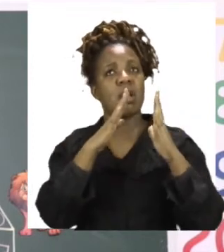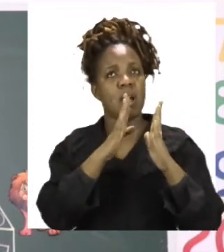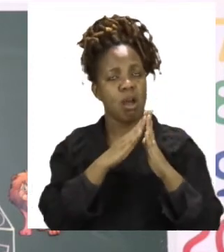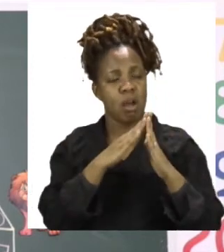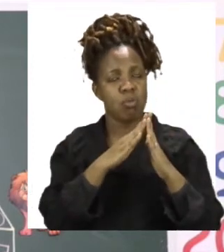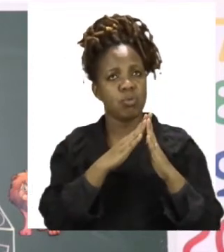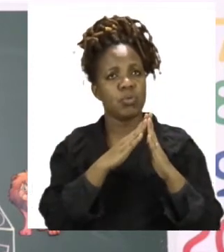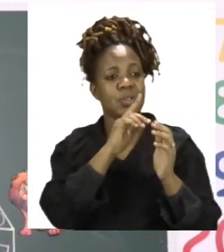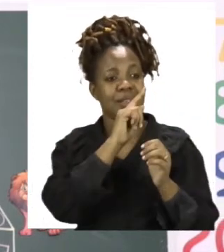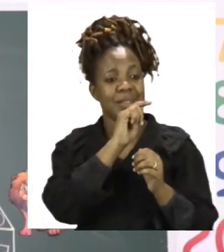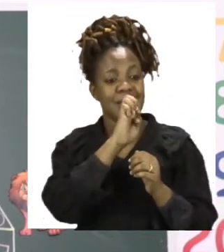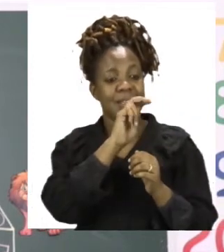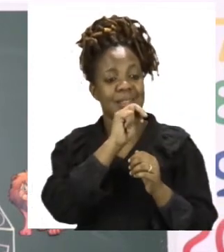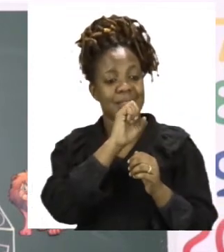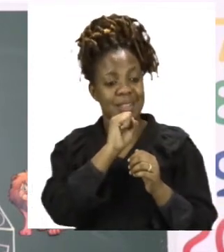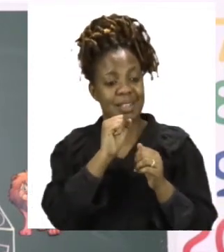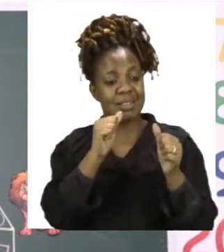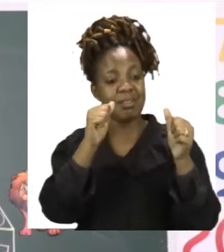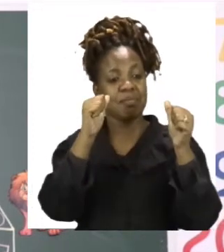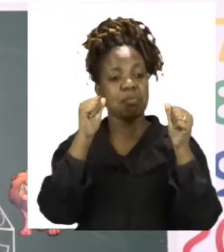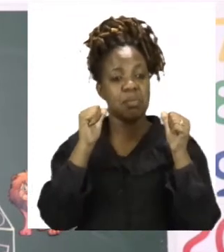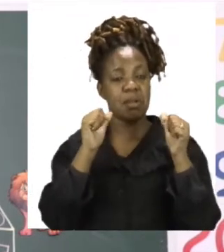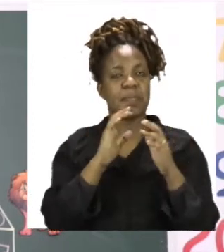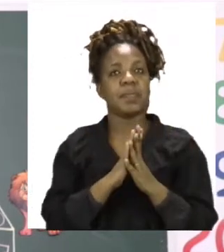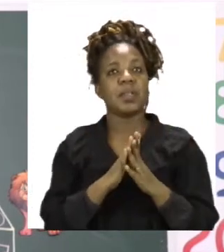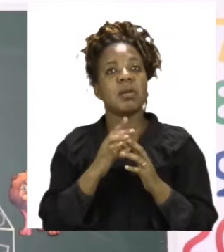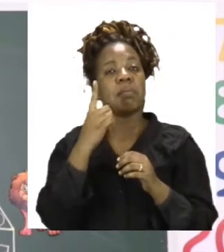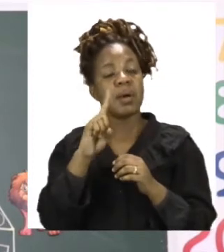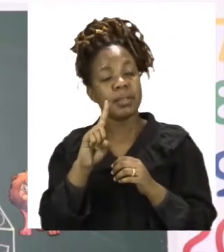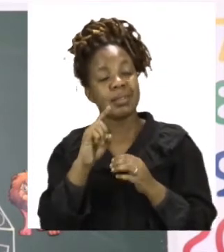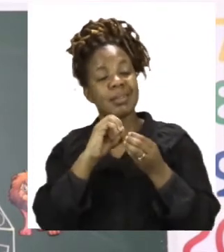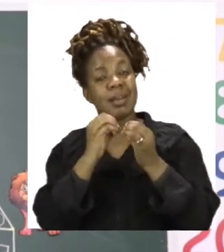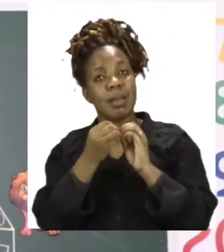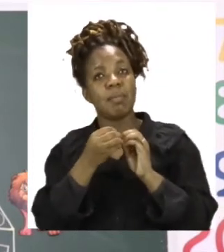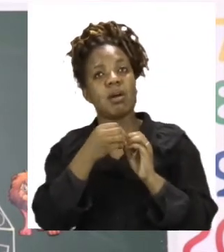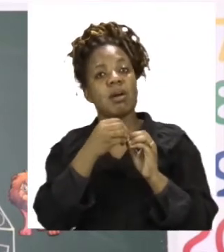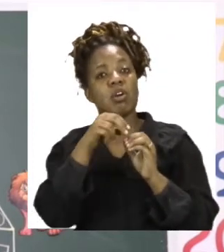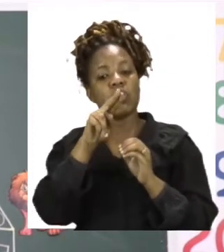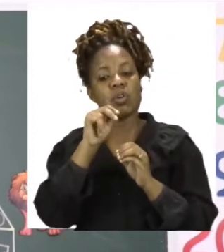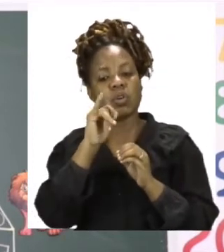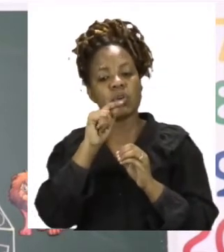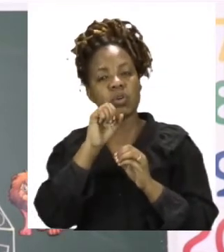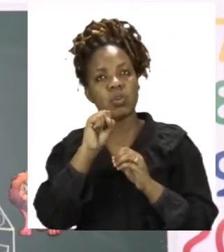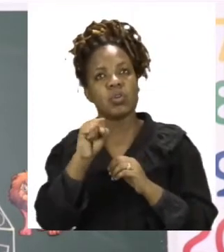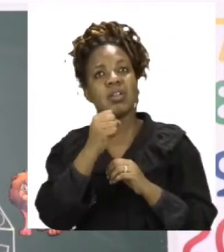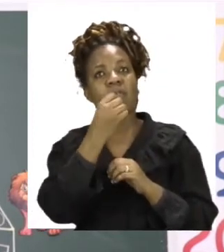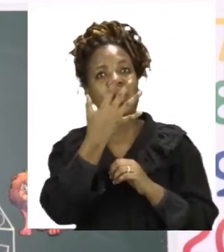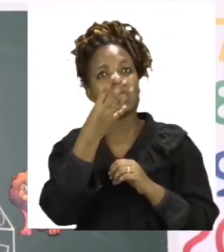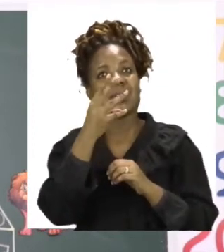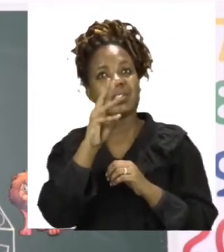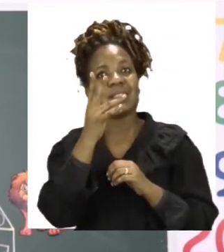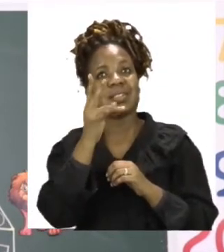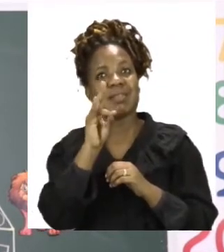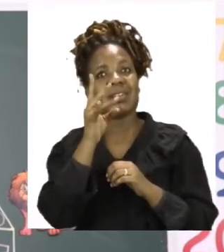the 10s that he passed. But if the unit is 5, 6, 7, 8 or 9, he needs